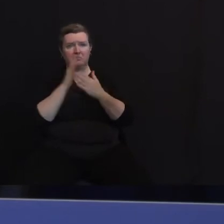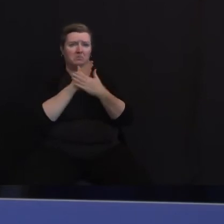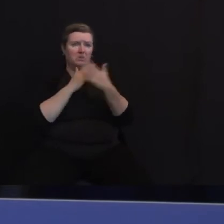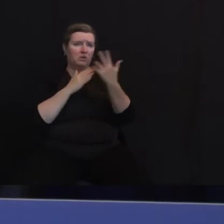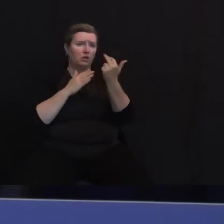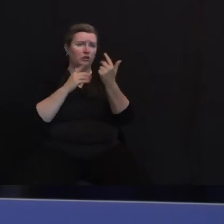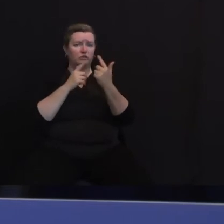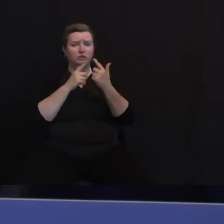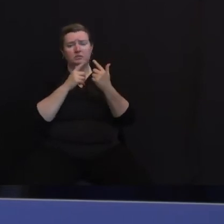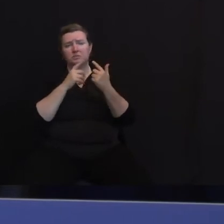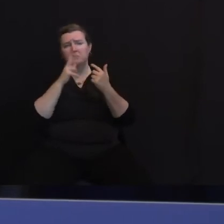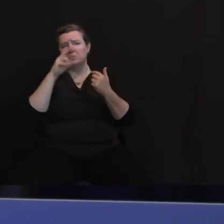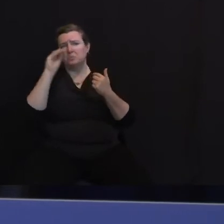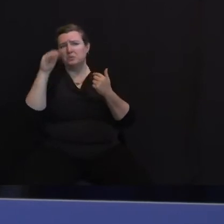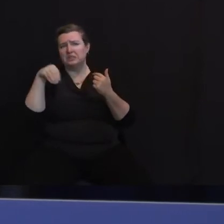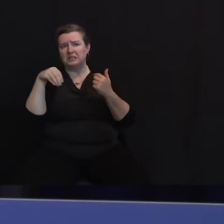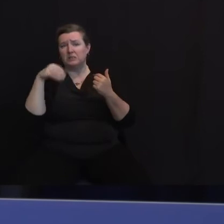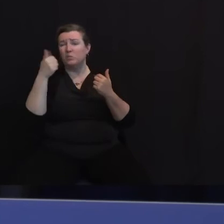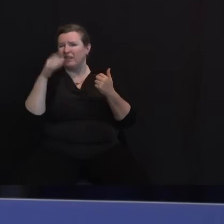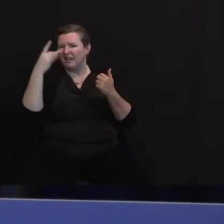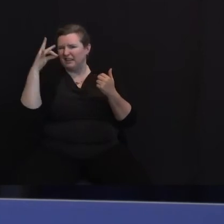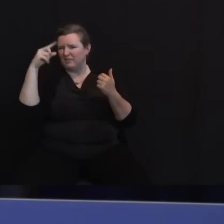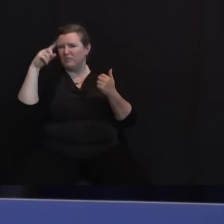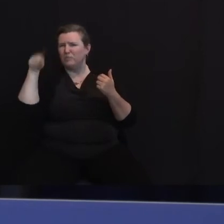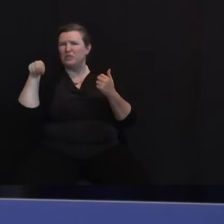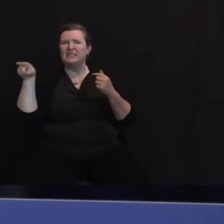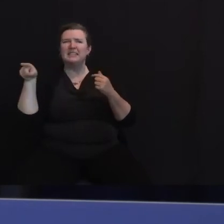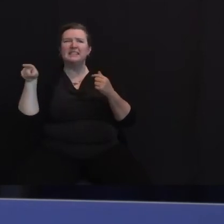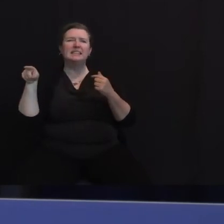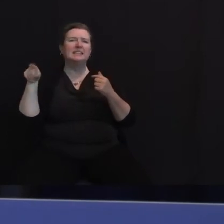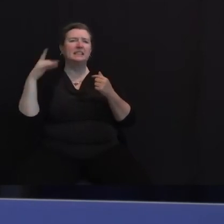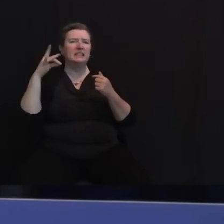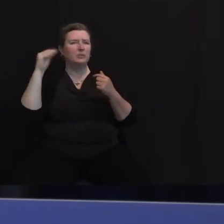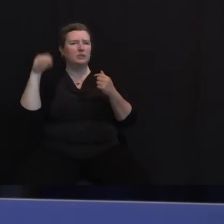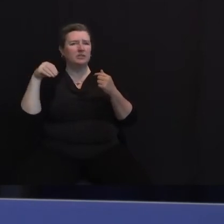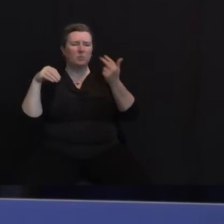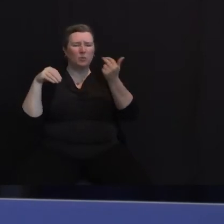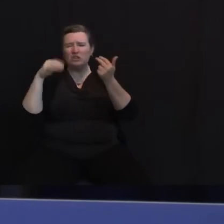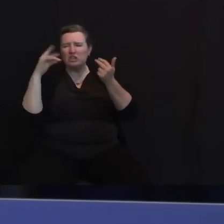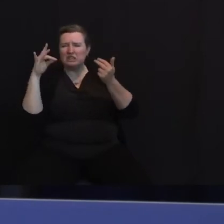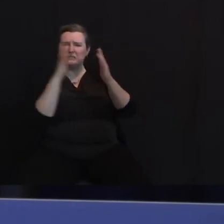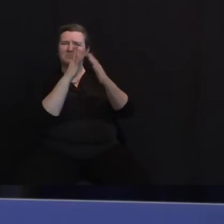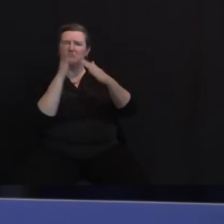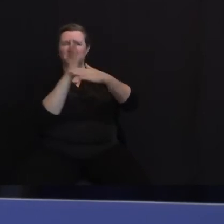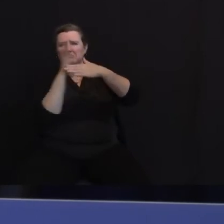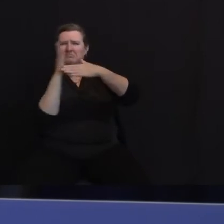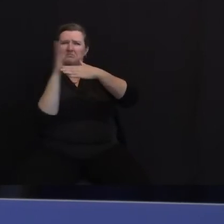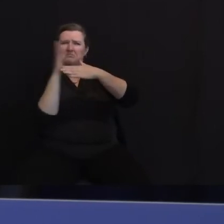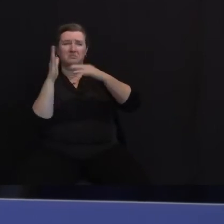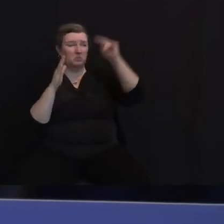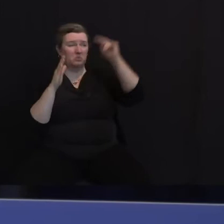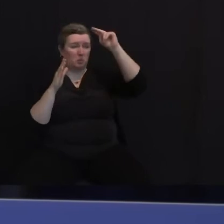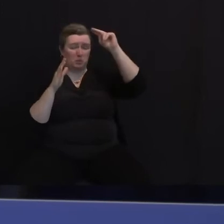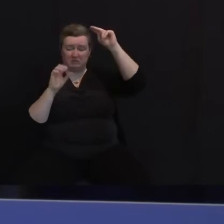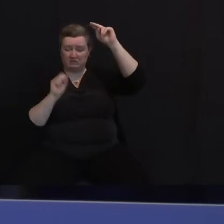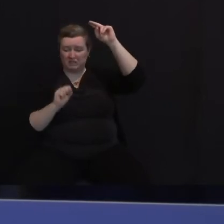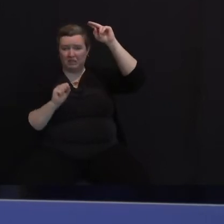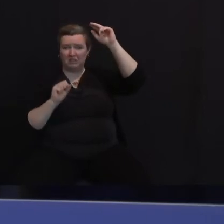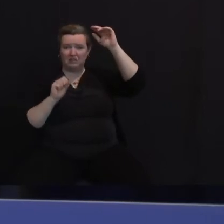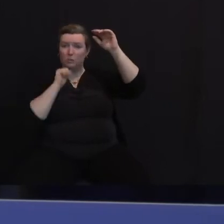the way up to 18%. But it's pretty widespread, pretty similar throughout the state. So you wouldn't make a